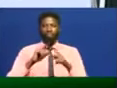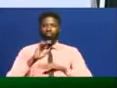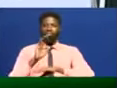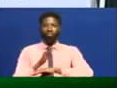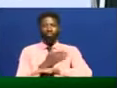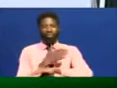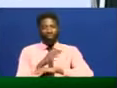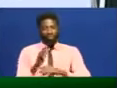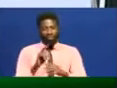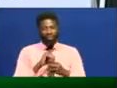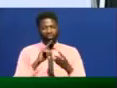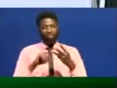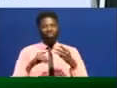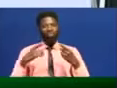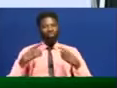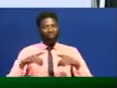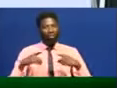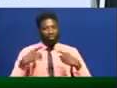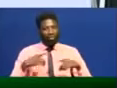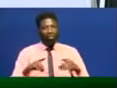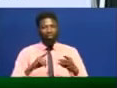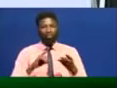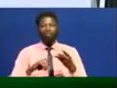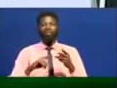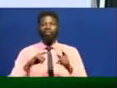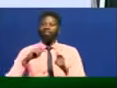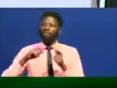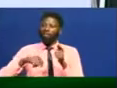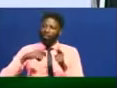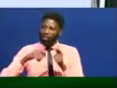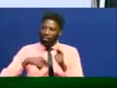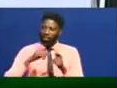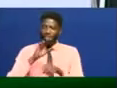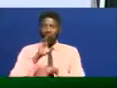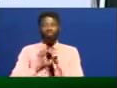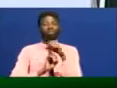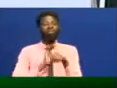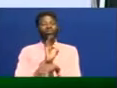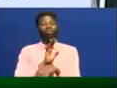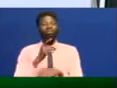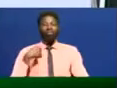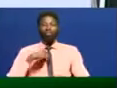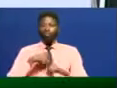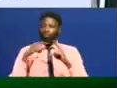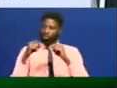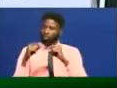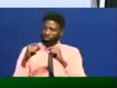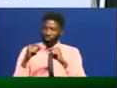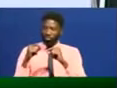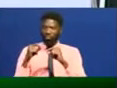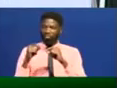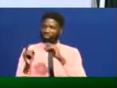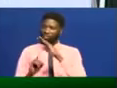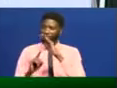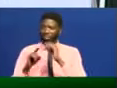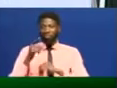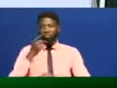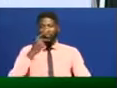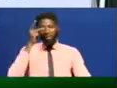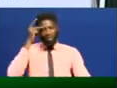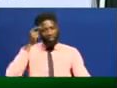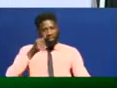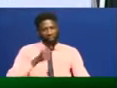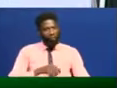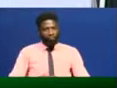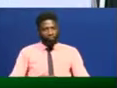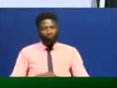to support drama and film festival. And we told the ministry, parents should not pay a penny. Movement should